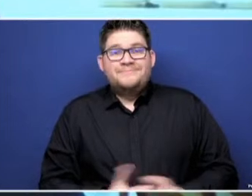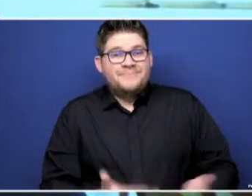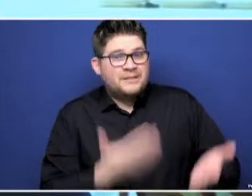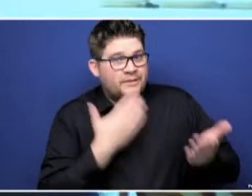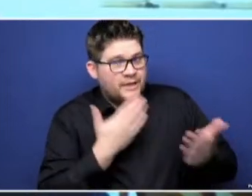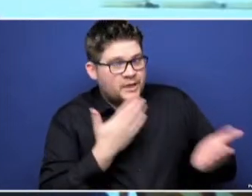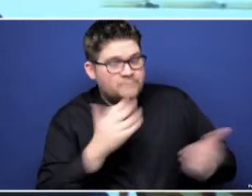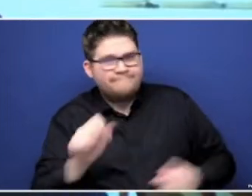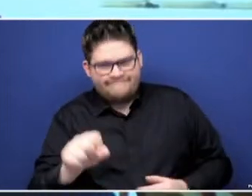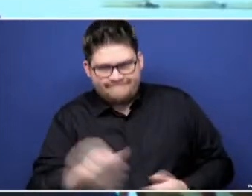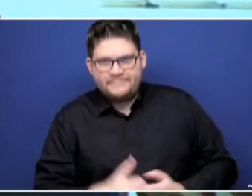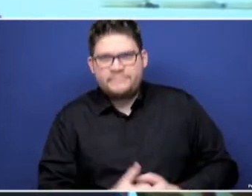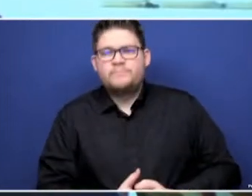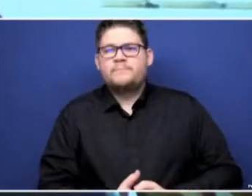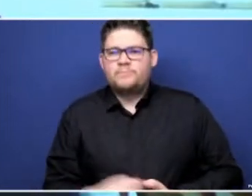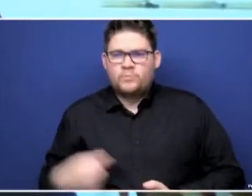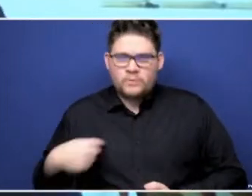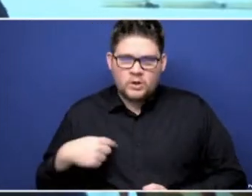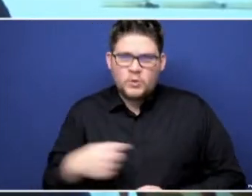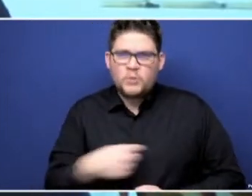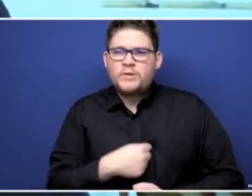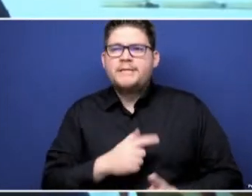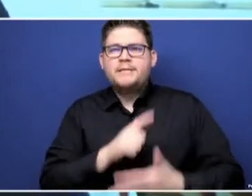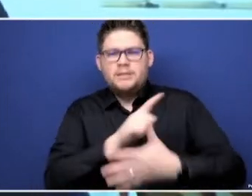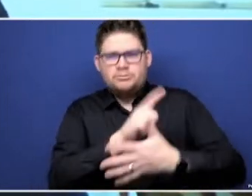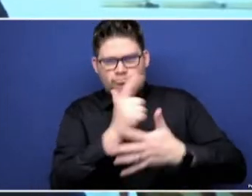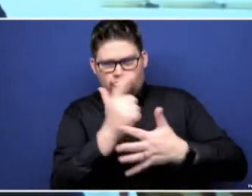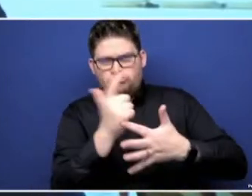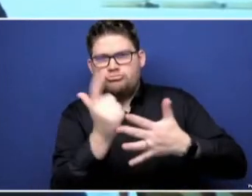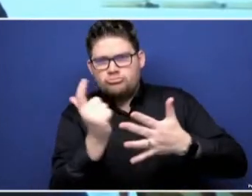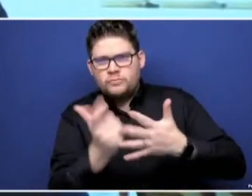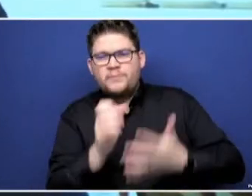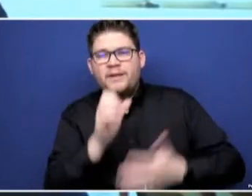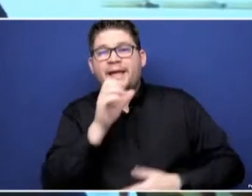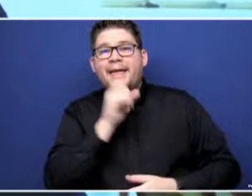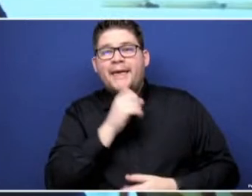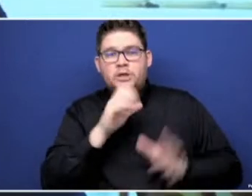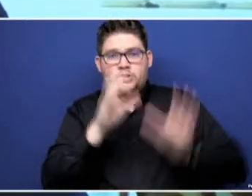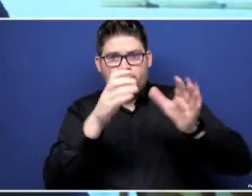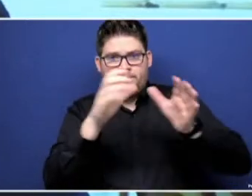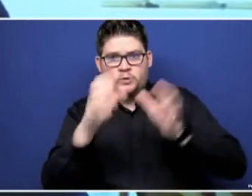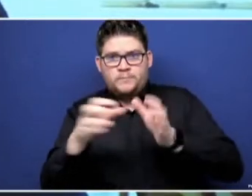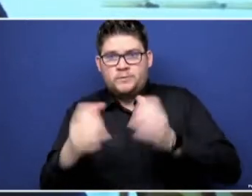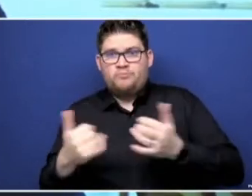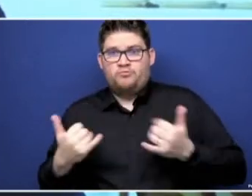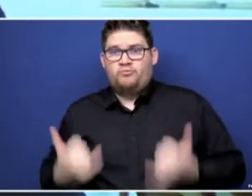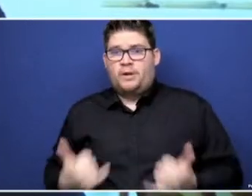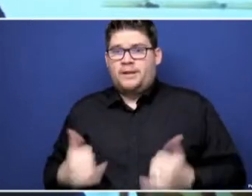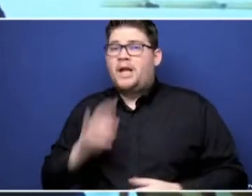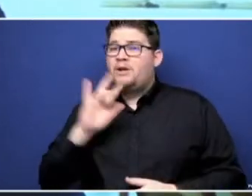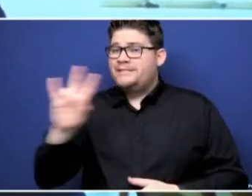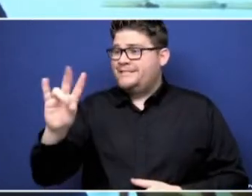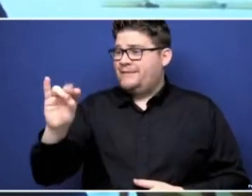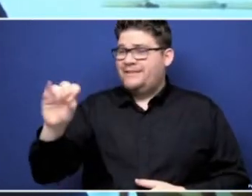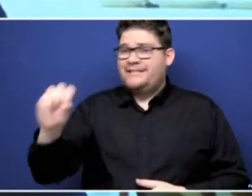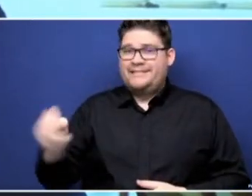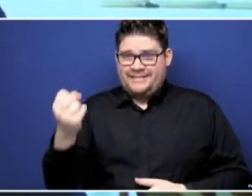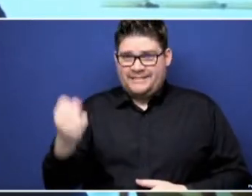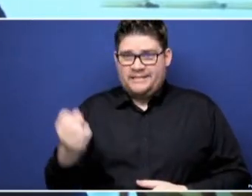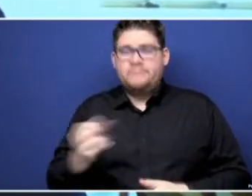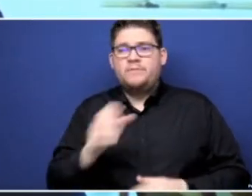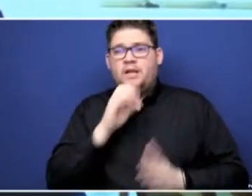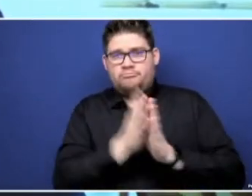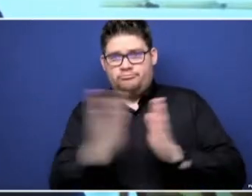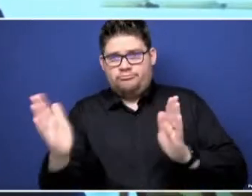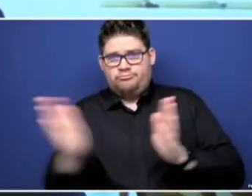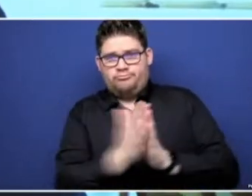night, and we expect that everyone will have received a letter by, at the very latest, April 15th. If they